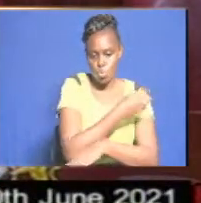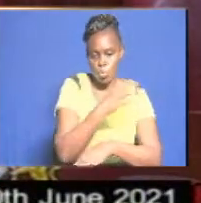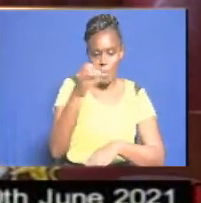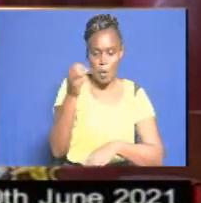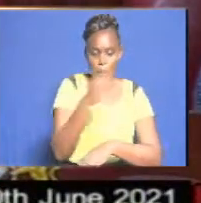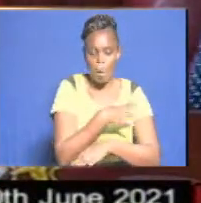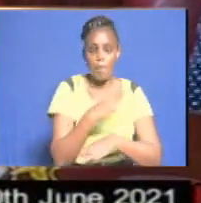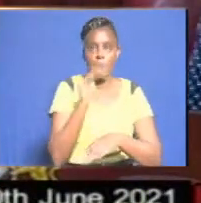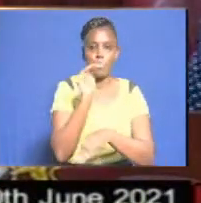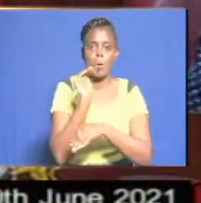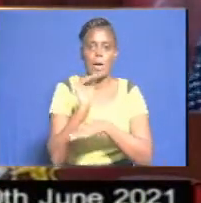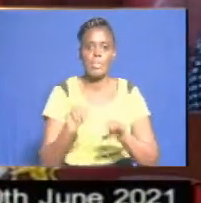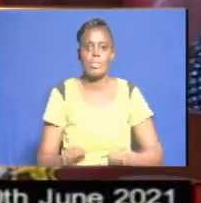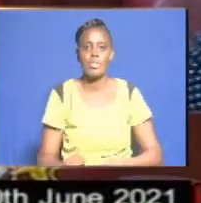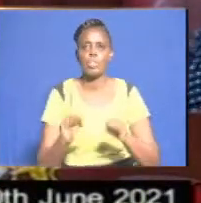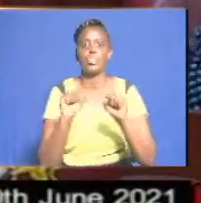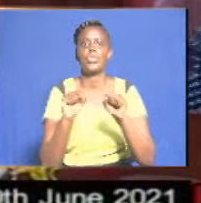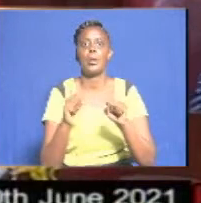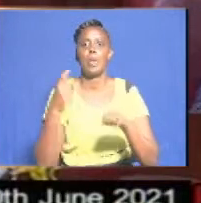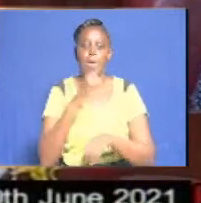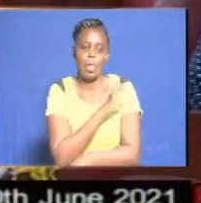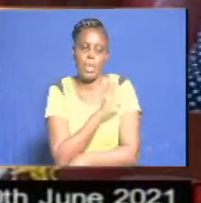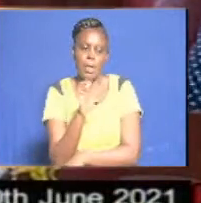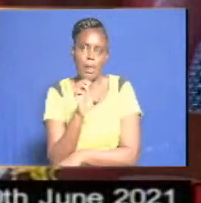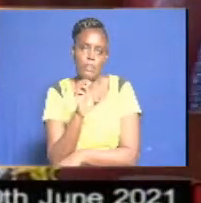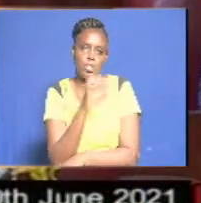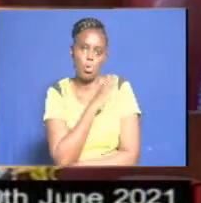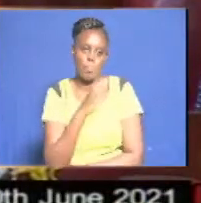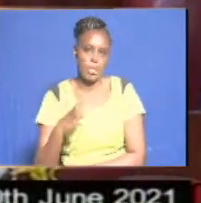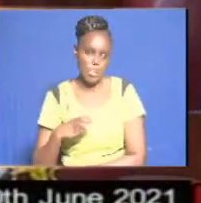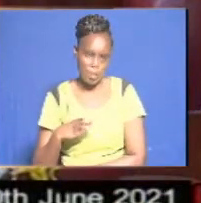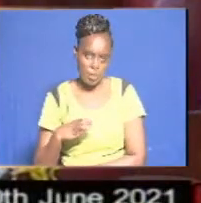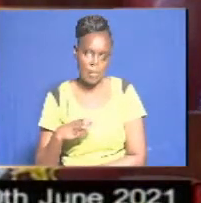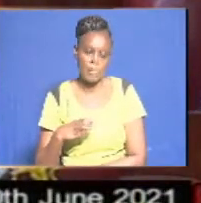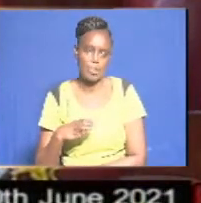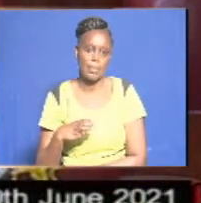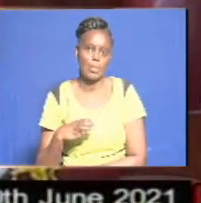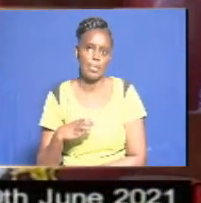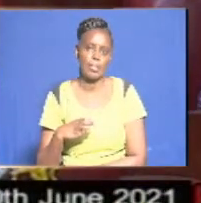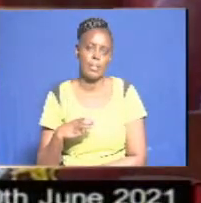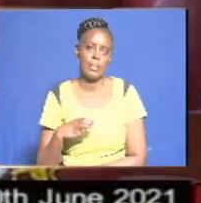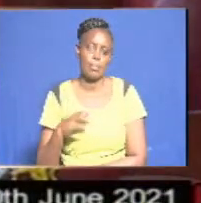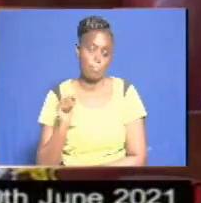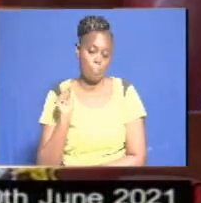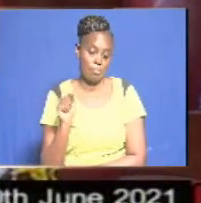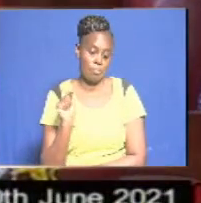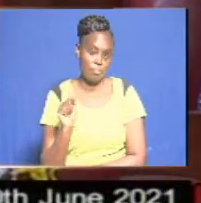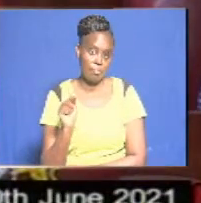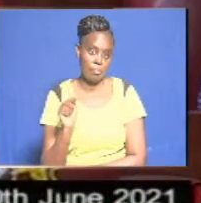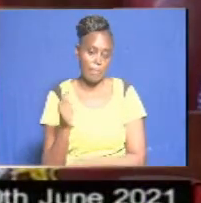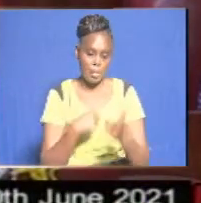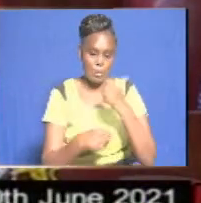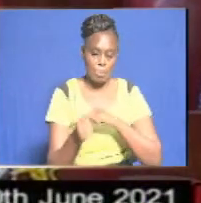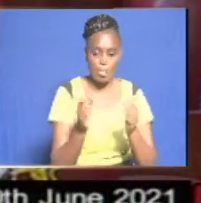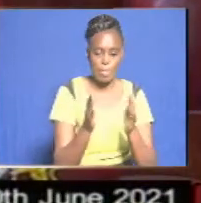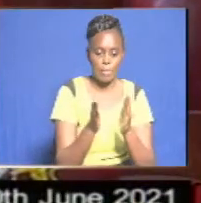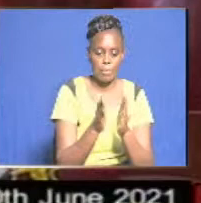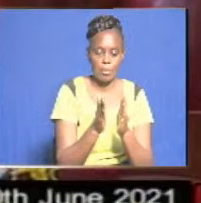the chair of the Energy Committee to supply me with